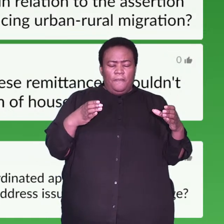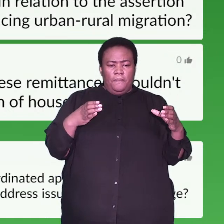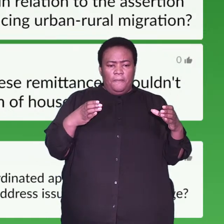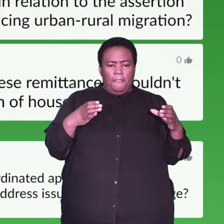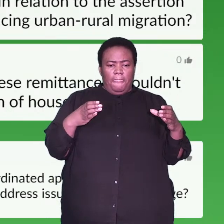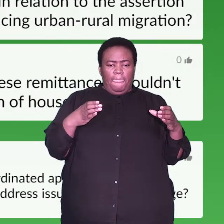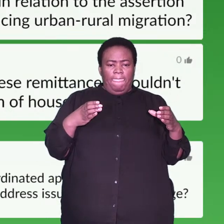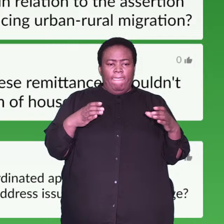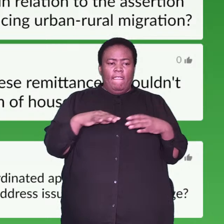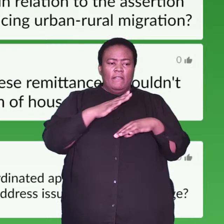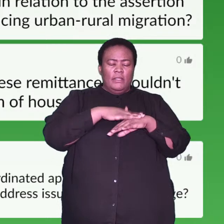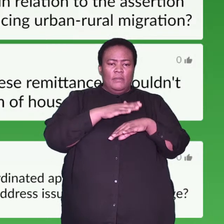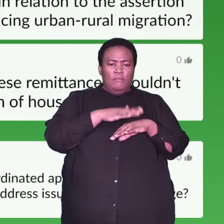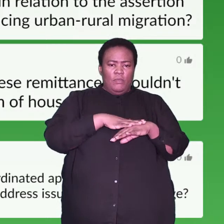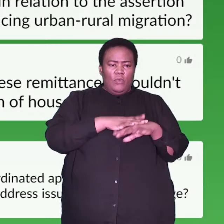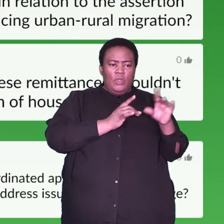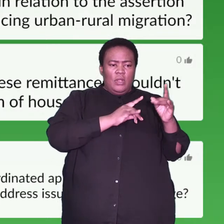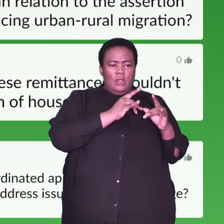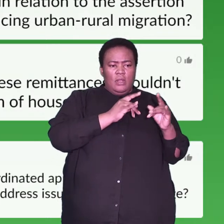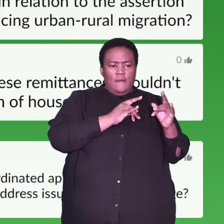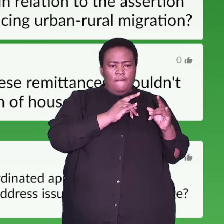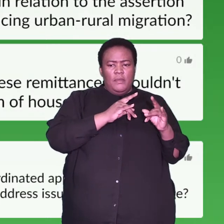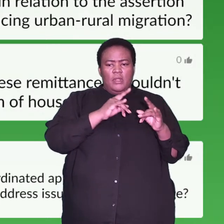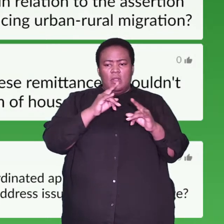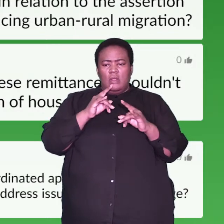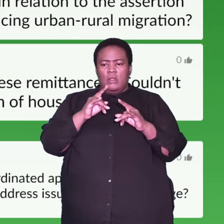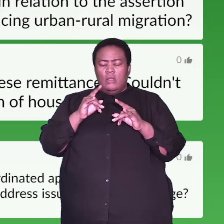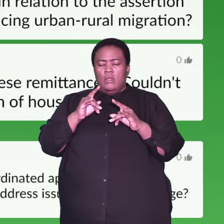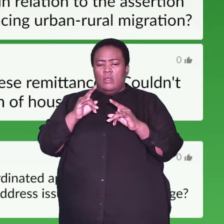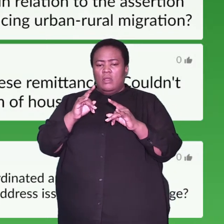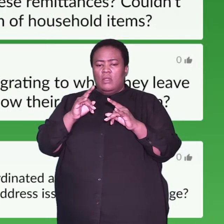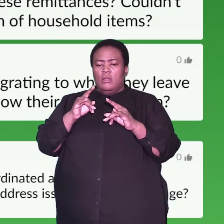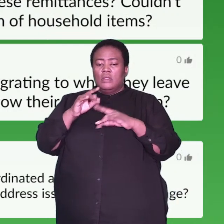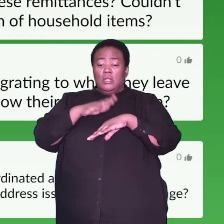rural areas? So those were all to Philippe.